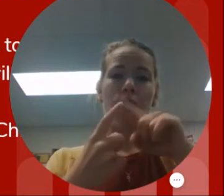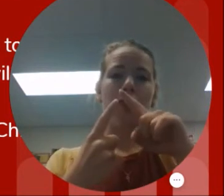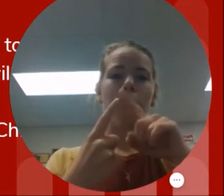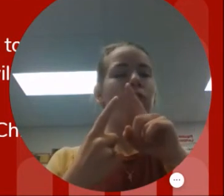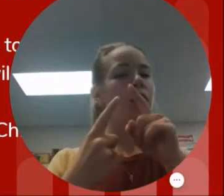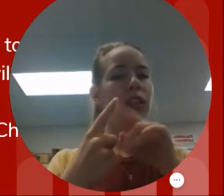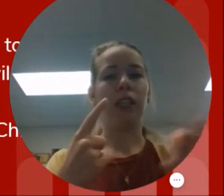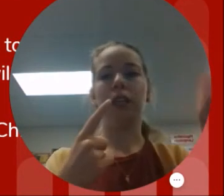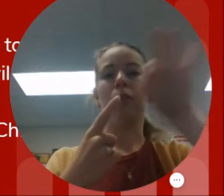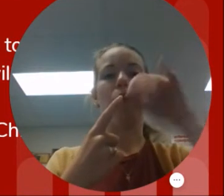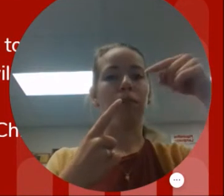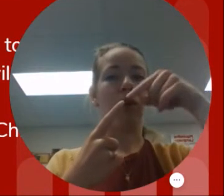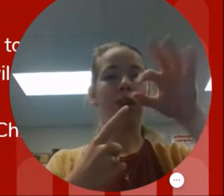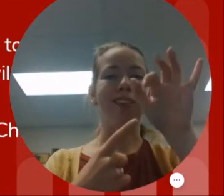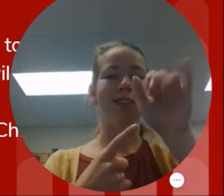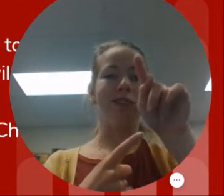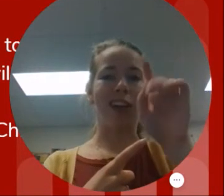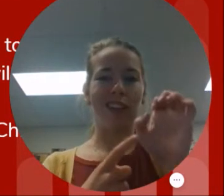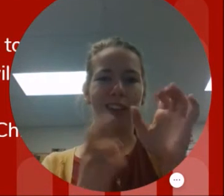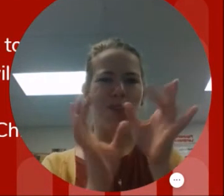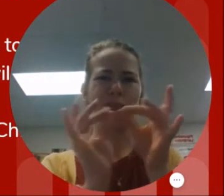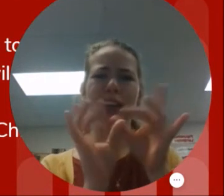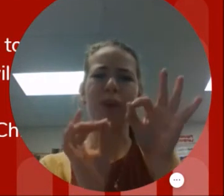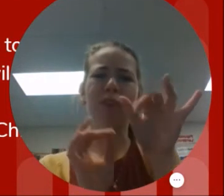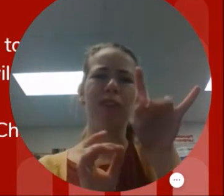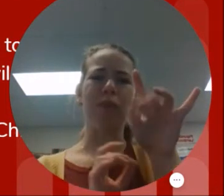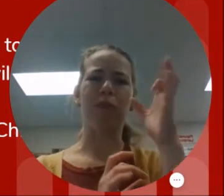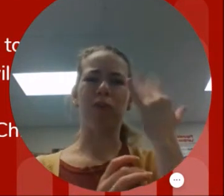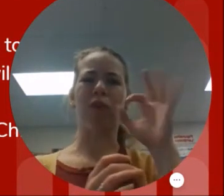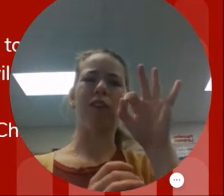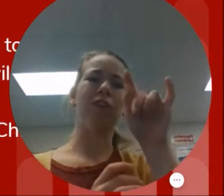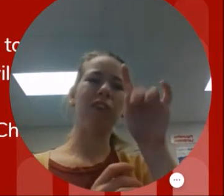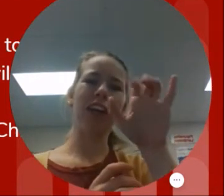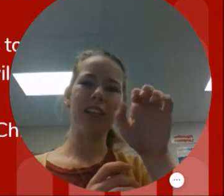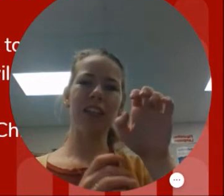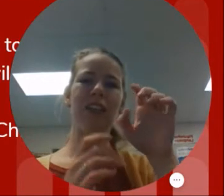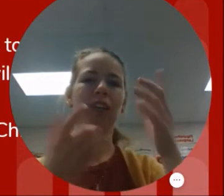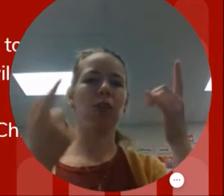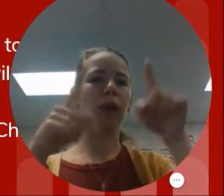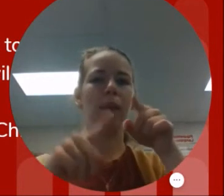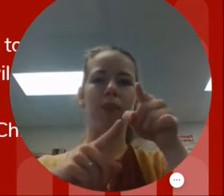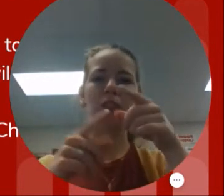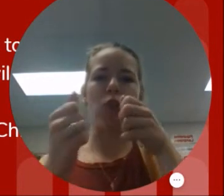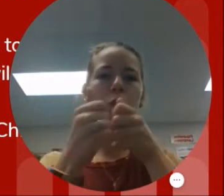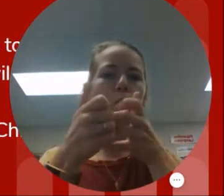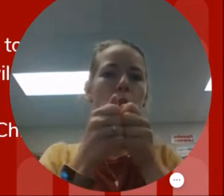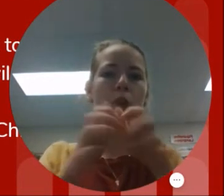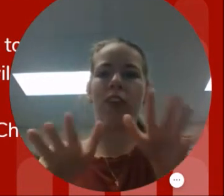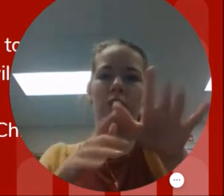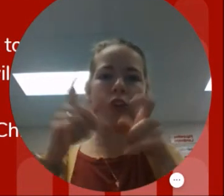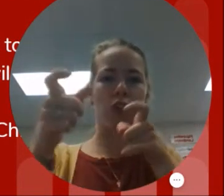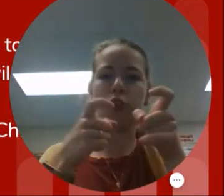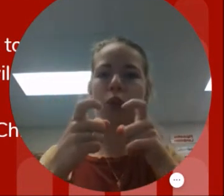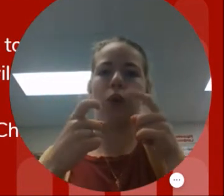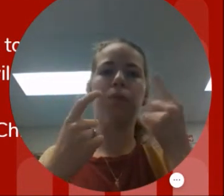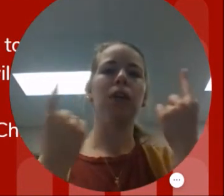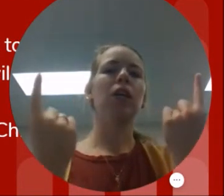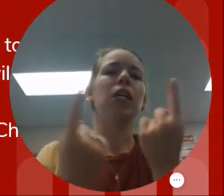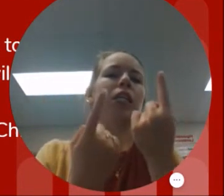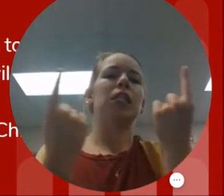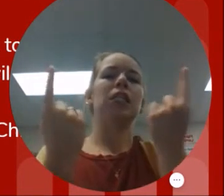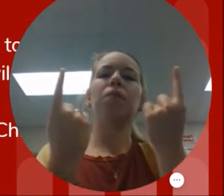also the other really important part is fate. And we have talked about fate before. Fate is what happens to you without your